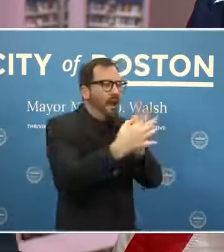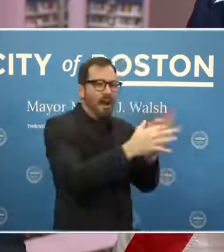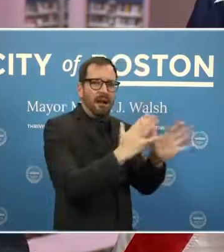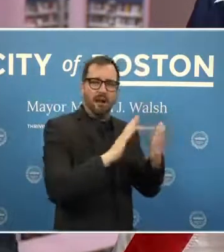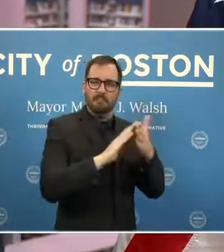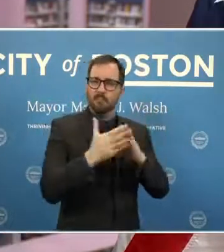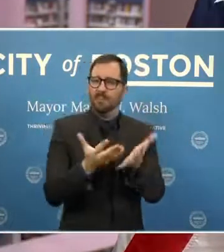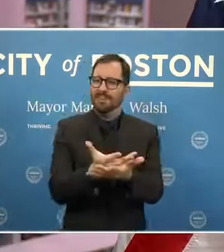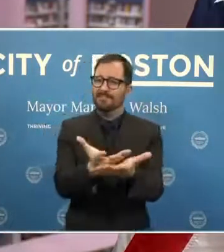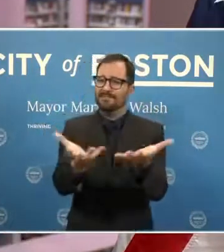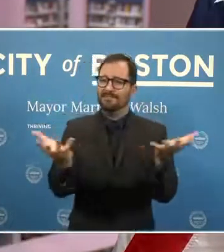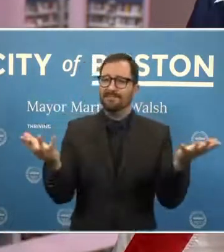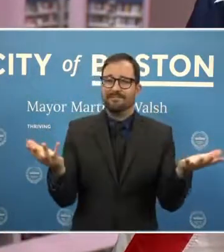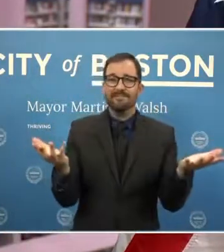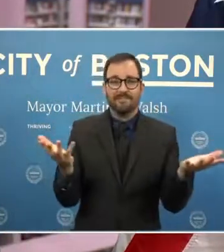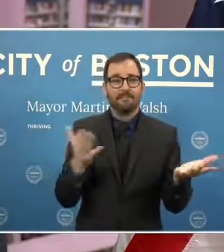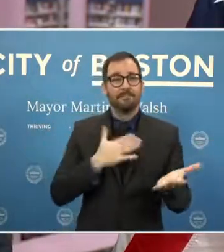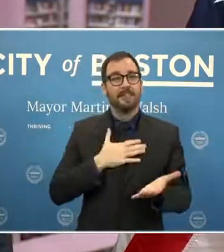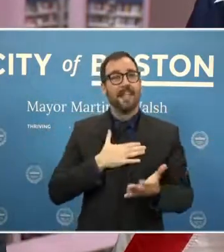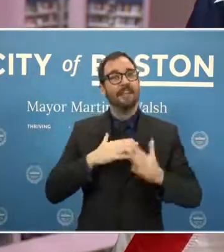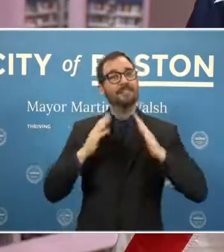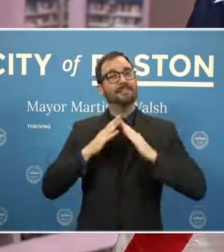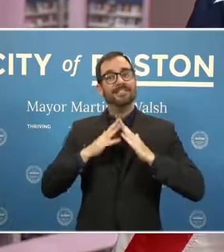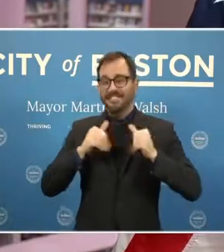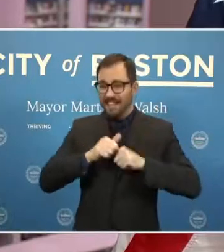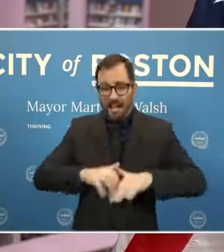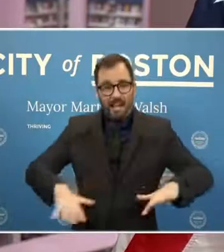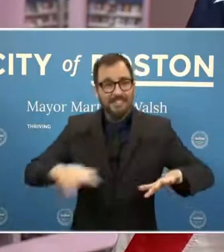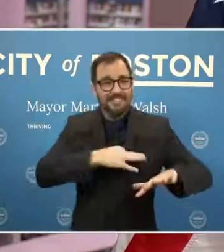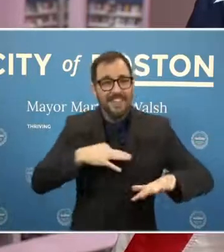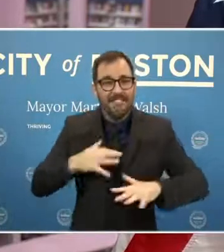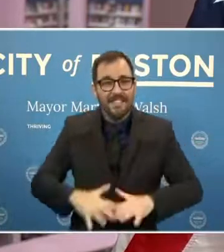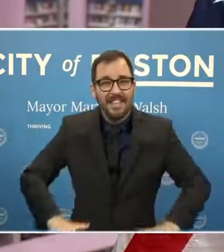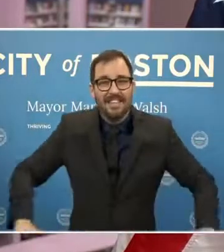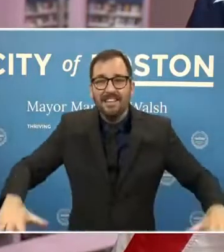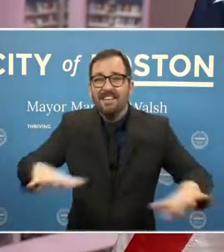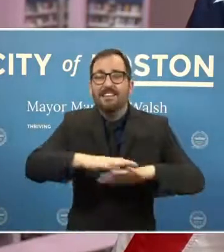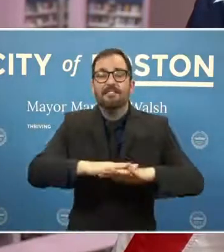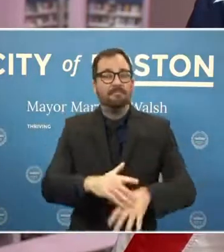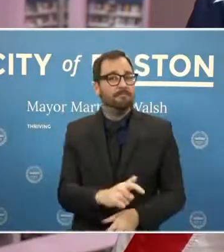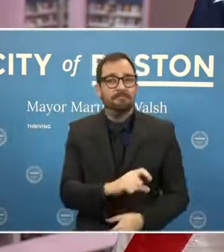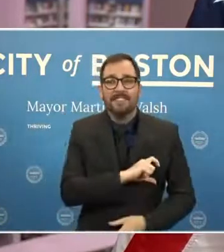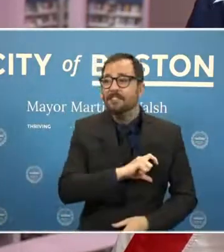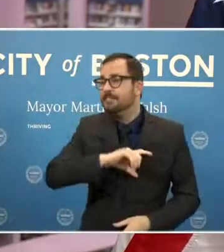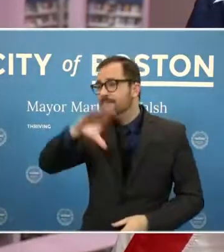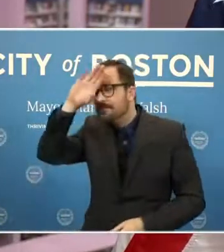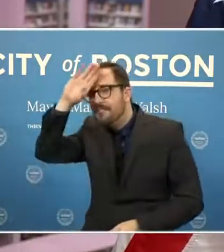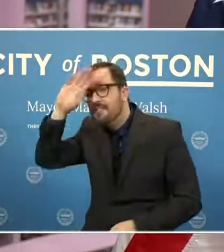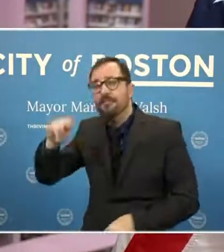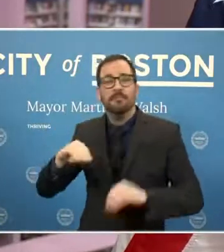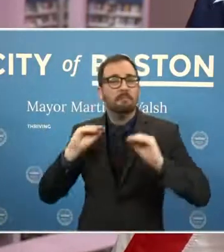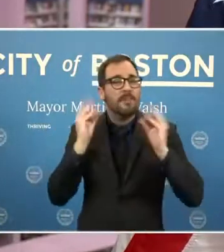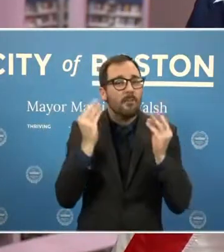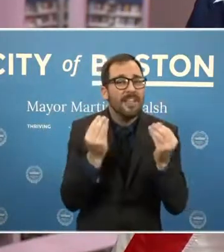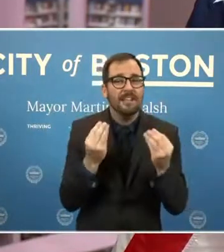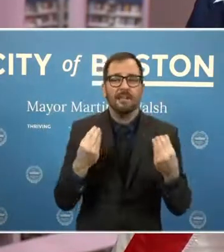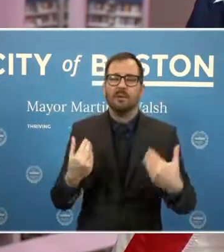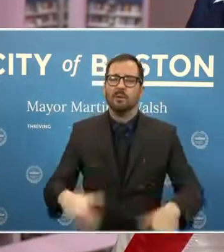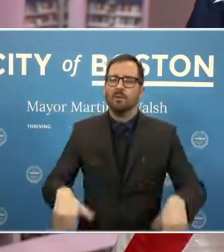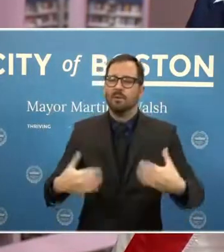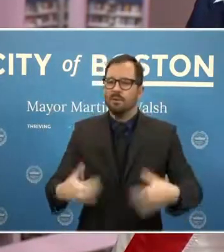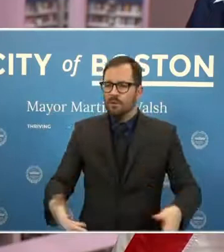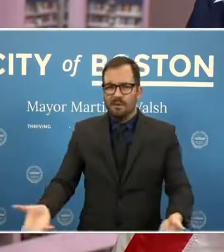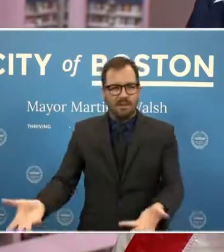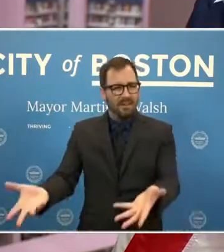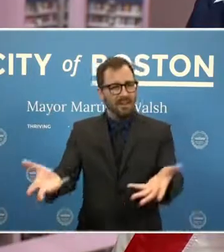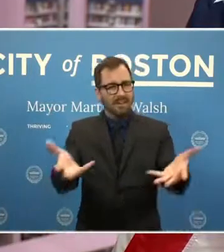of the City of Boston, police officers, firefighters, and EMTs, public works and transportation,